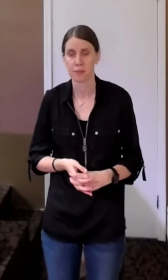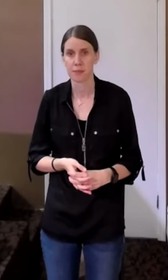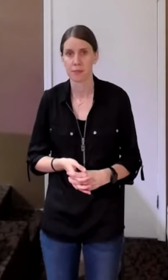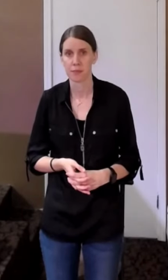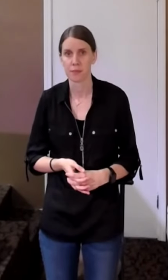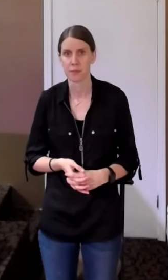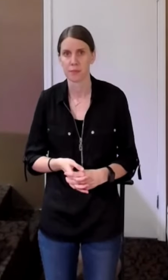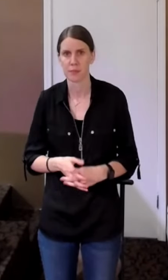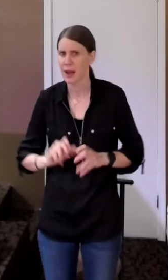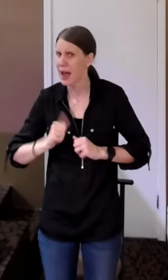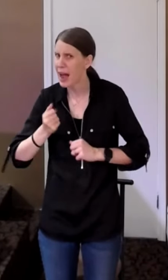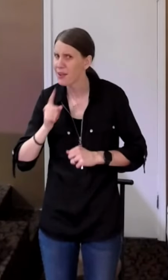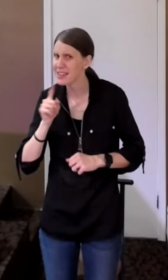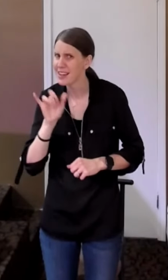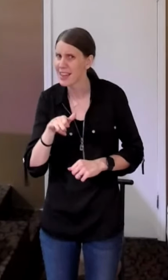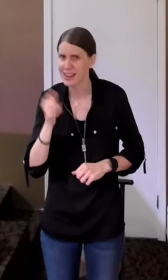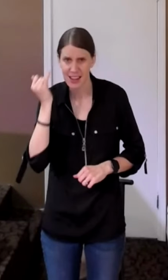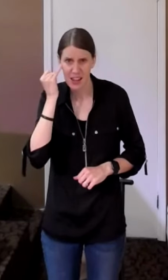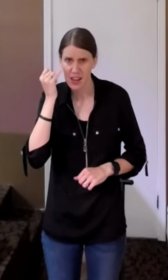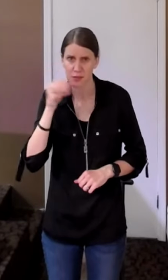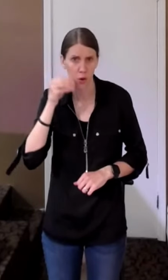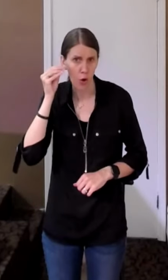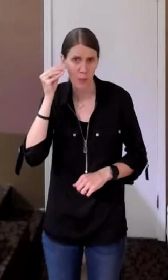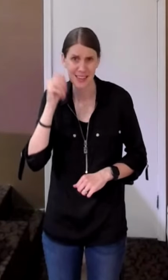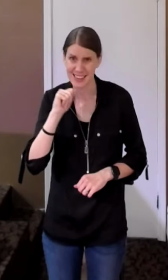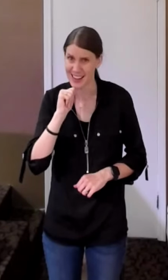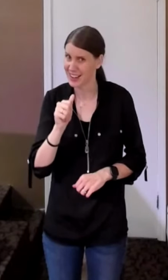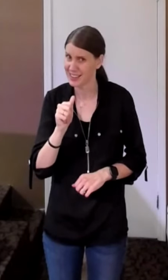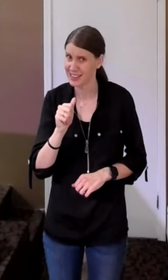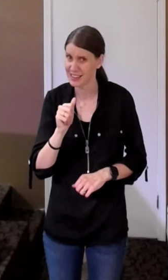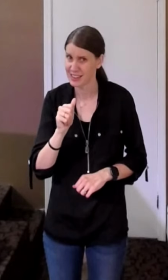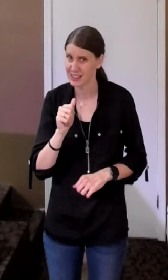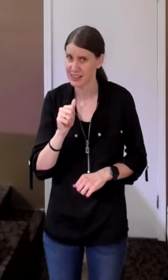Now, how are they going to speak that way if the home is not that way?